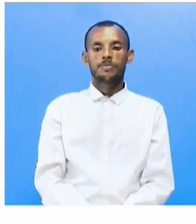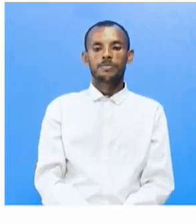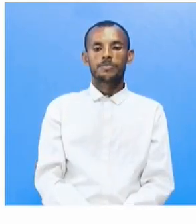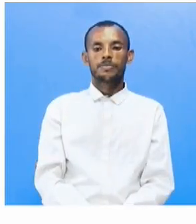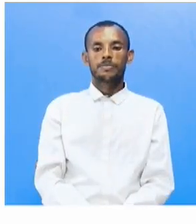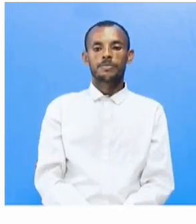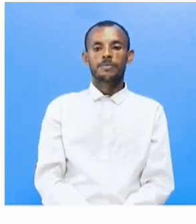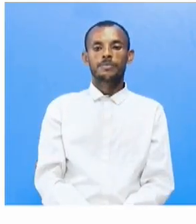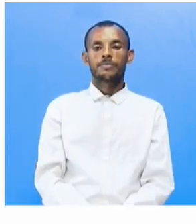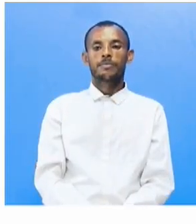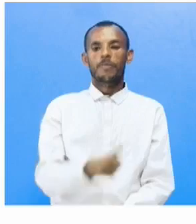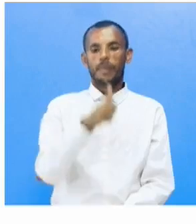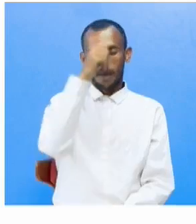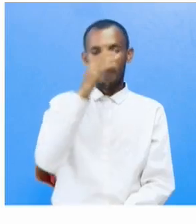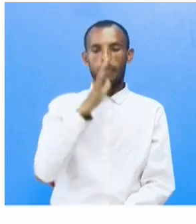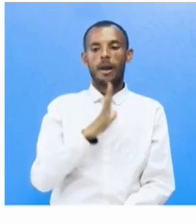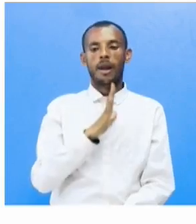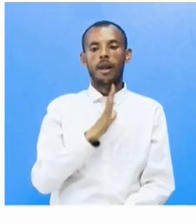A man